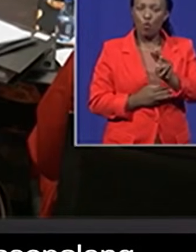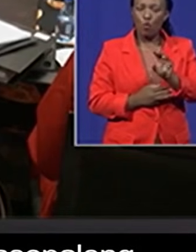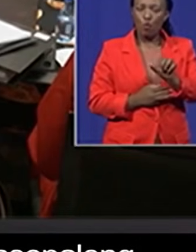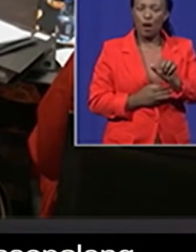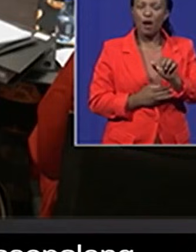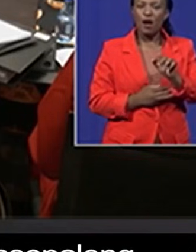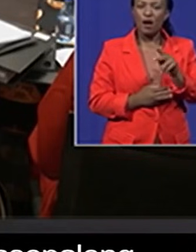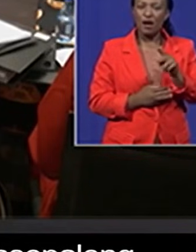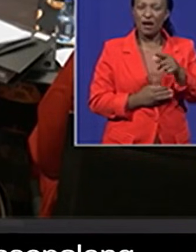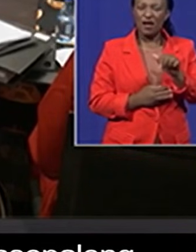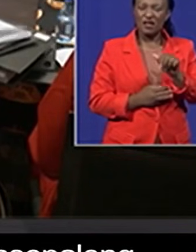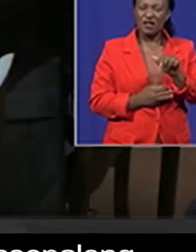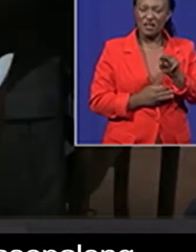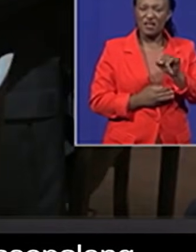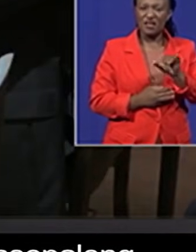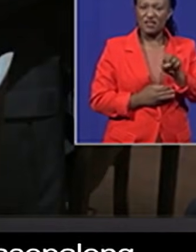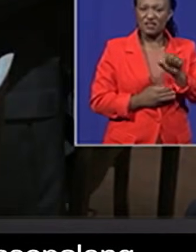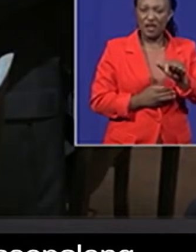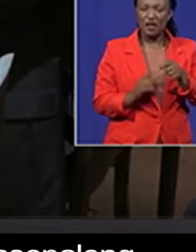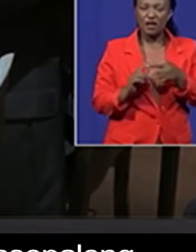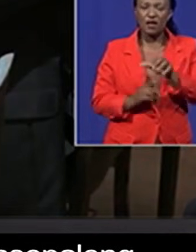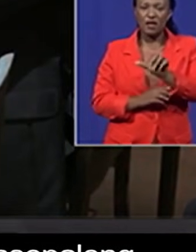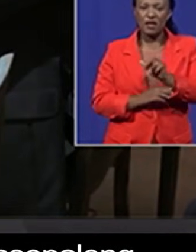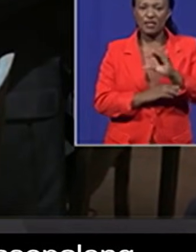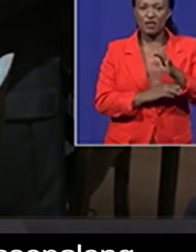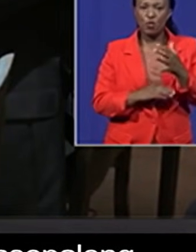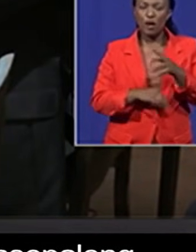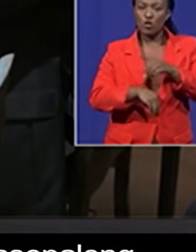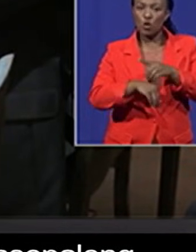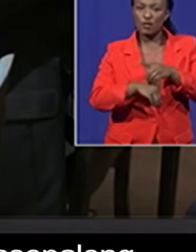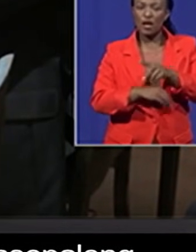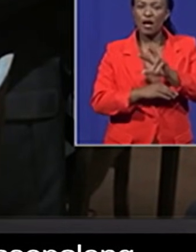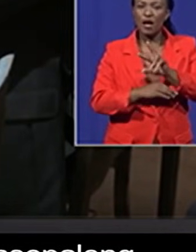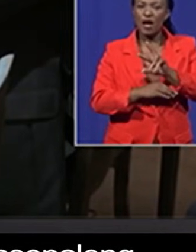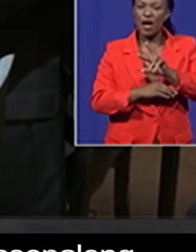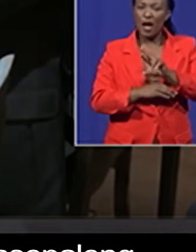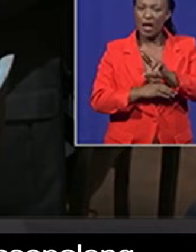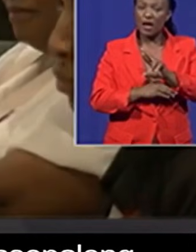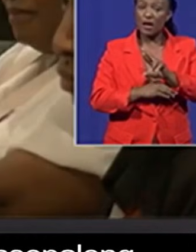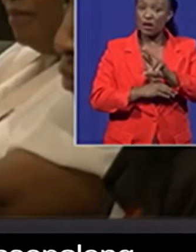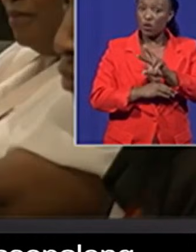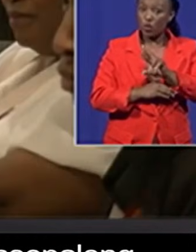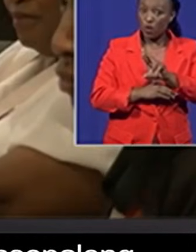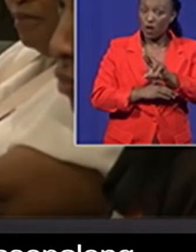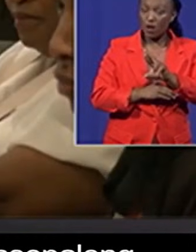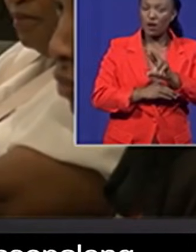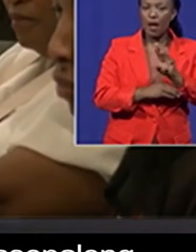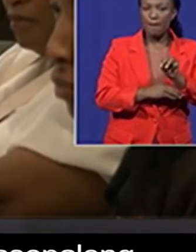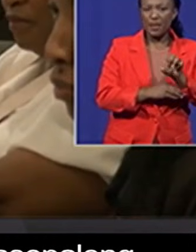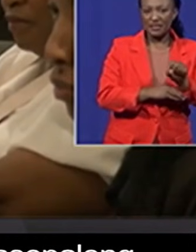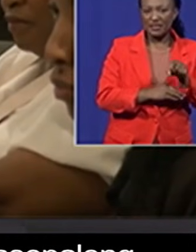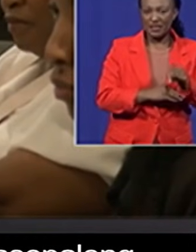ba akaretsa maloko a pele a komiti khuduthamaga e NC kwa kgaolong ya Dr. Ruth Segomotsi Mompati e leng Doreen Mariri,